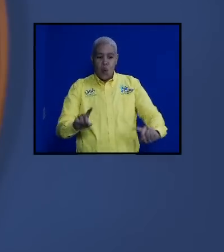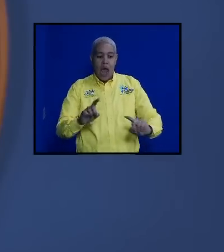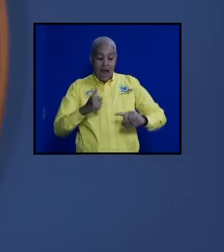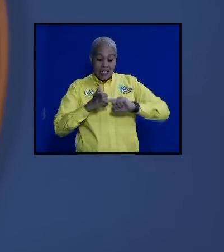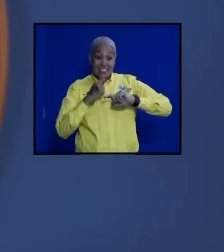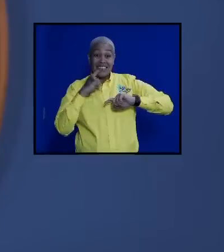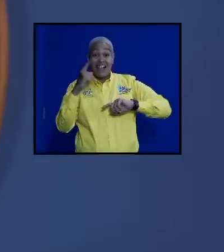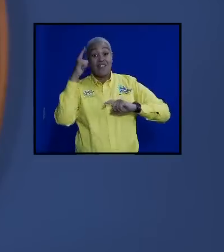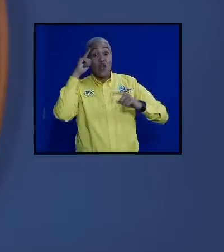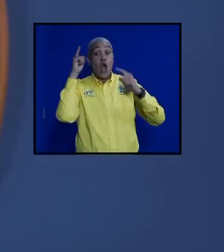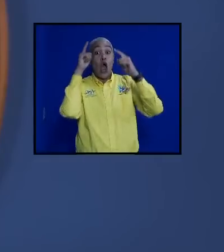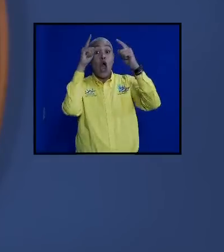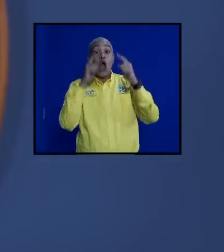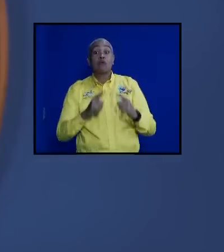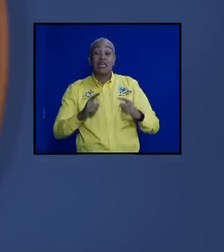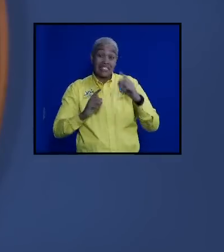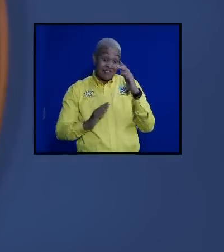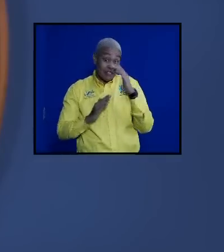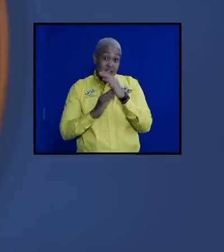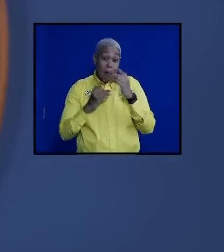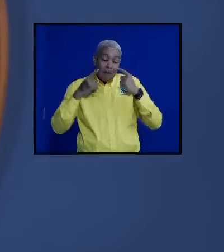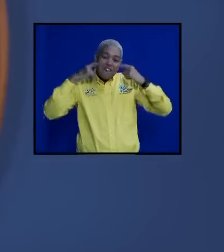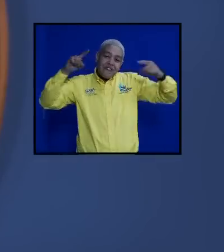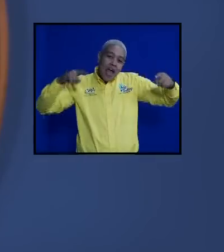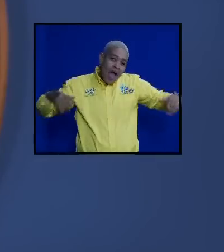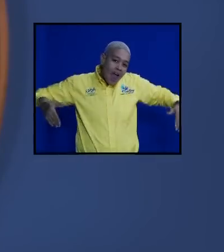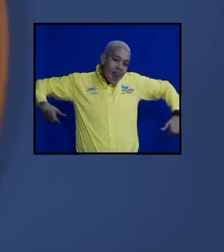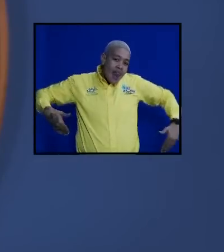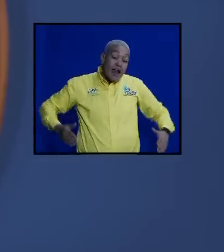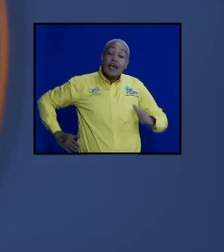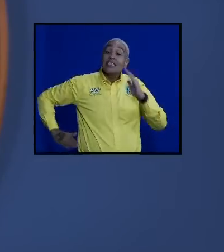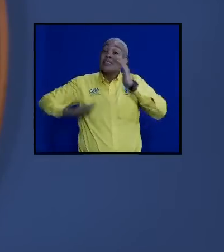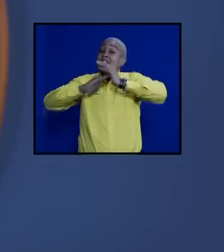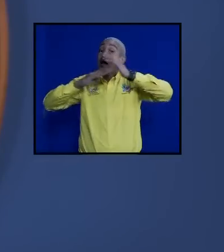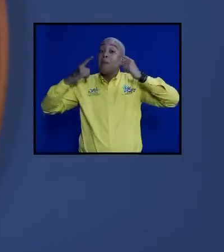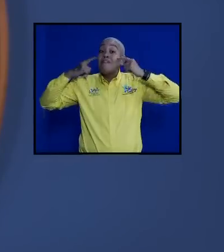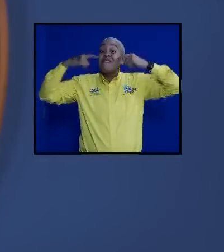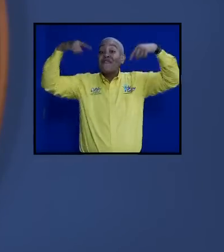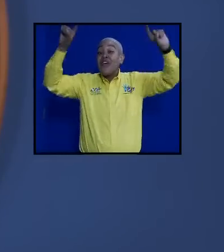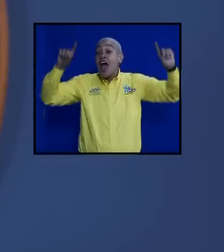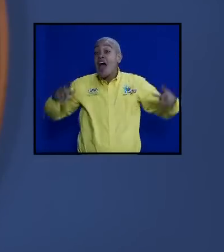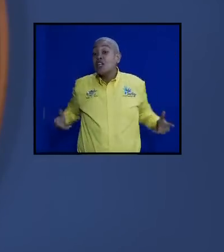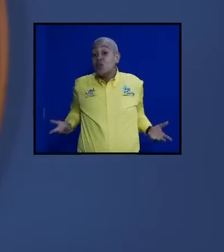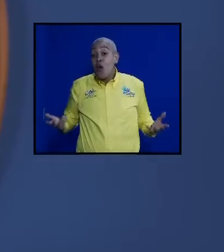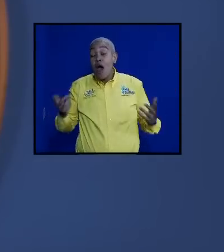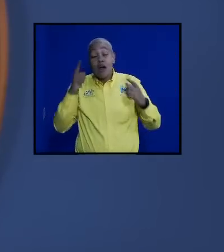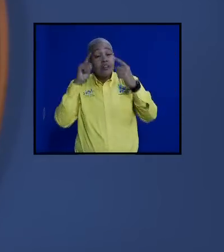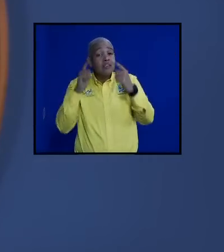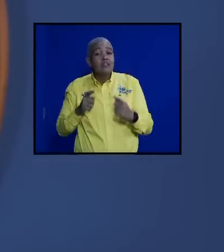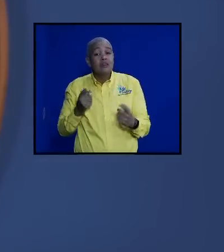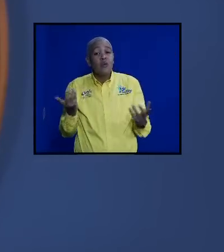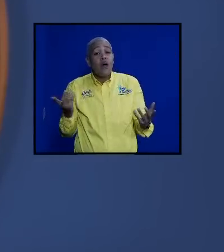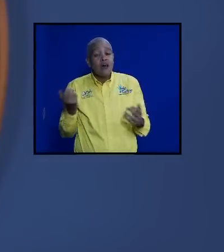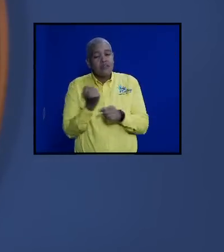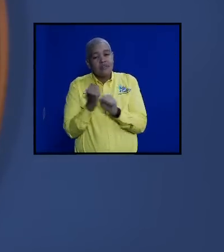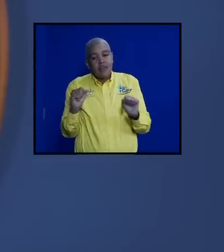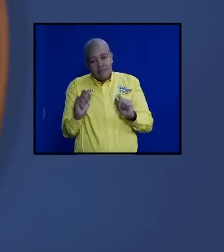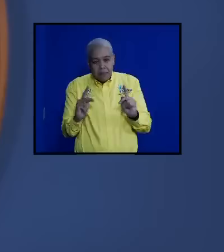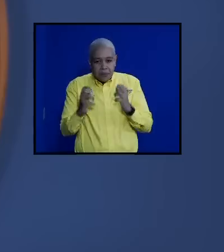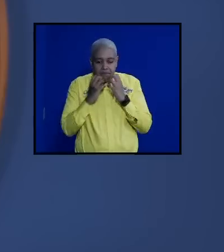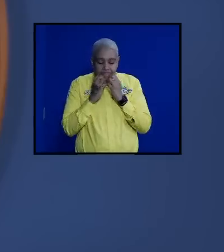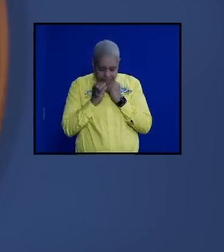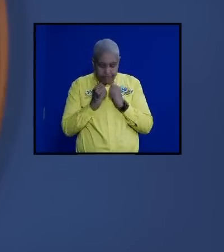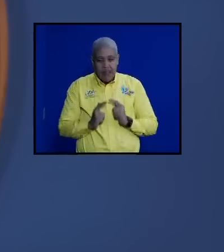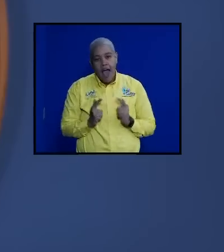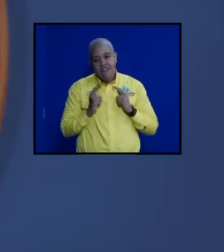ultimate objective is not achieved. And the ultimate objective is to save lives. And